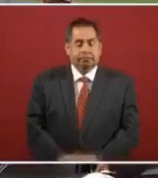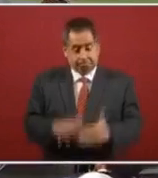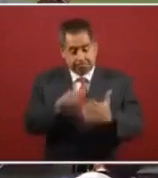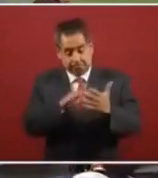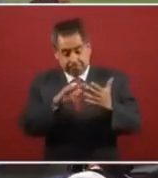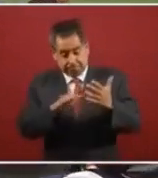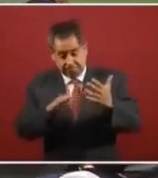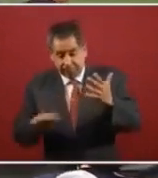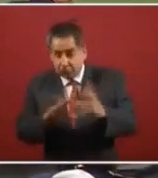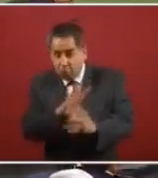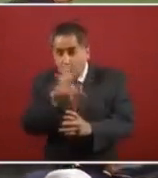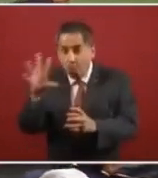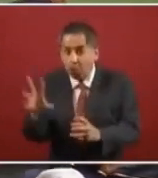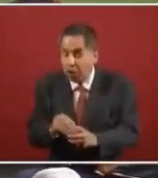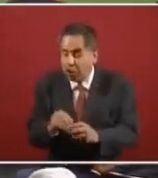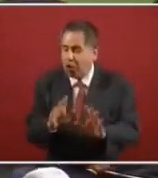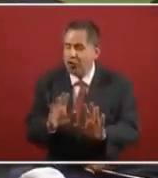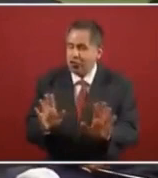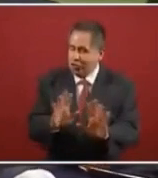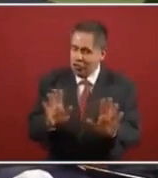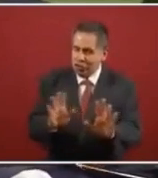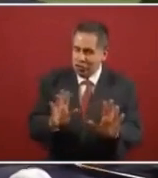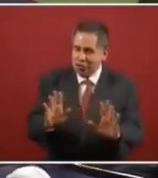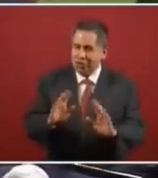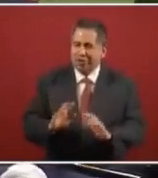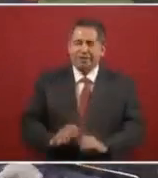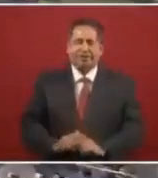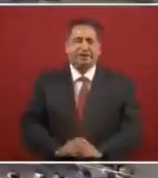am NOT gonna read the whole thing